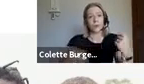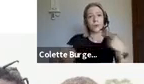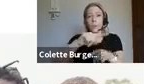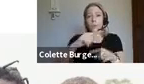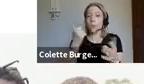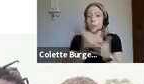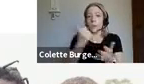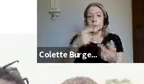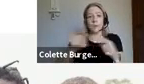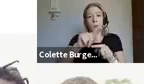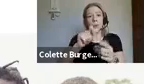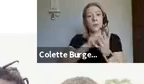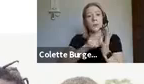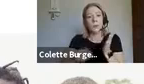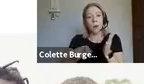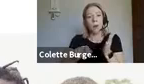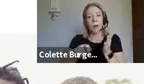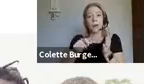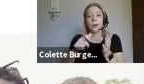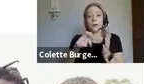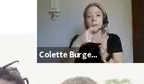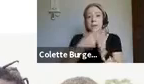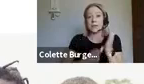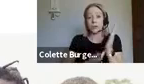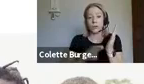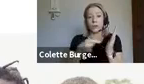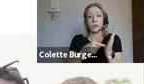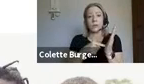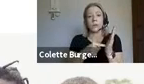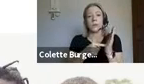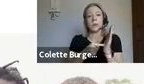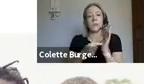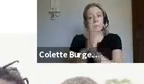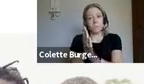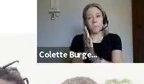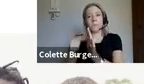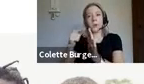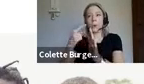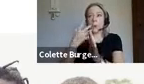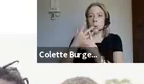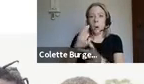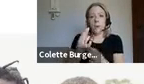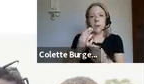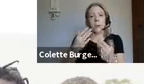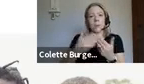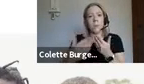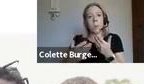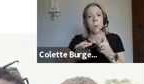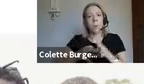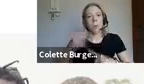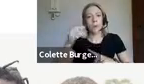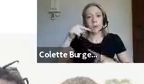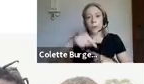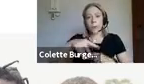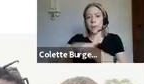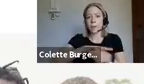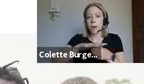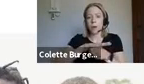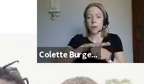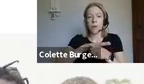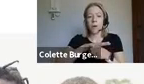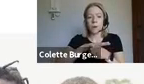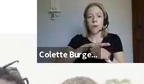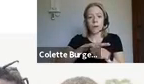can sign that petition, and we could see more movement in this area and make a big change in